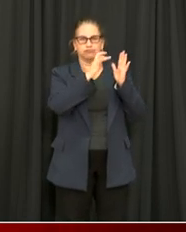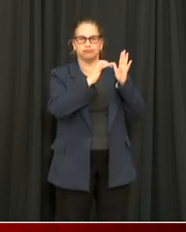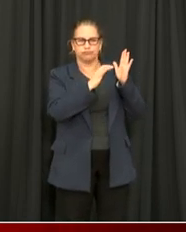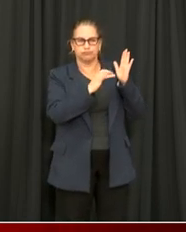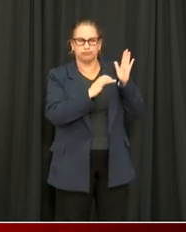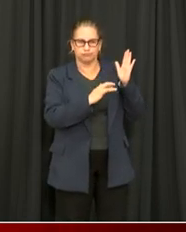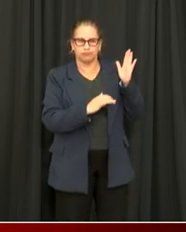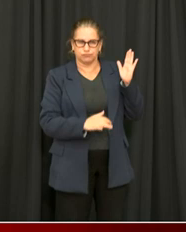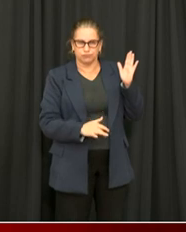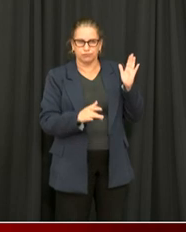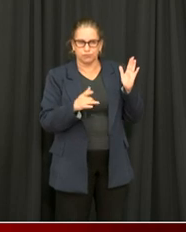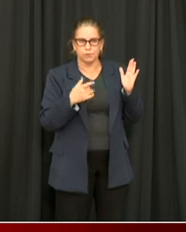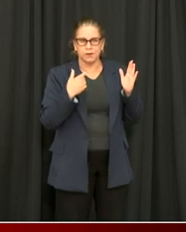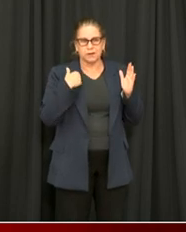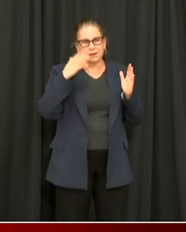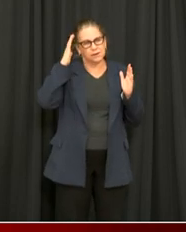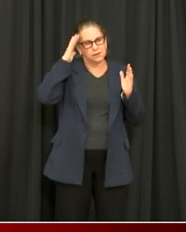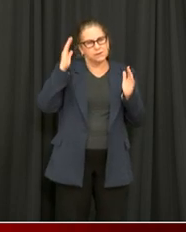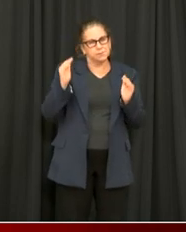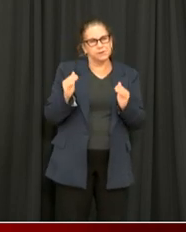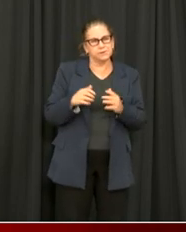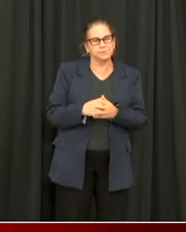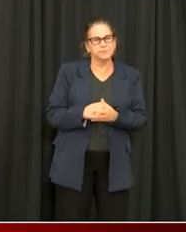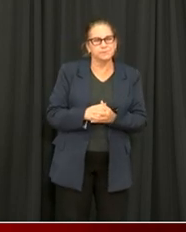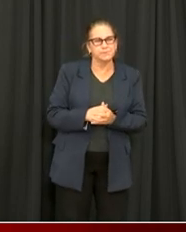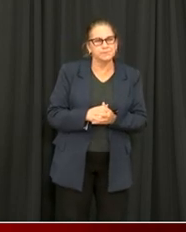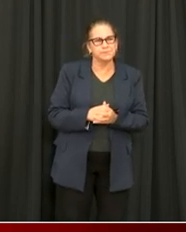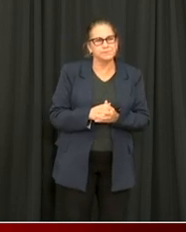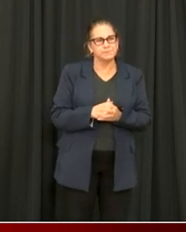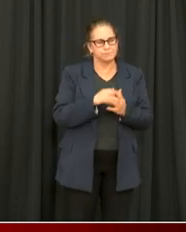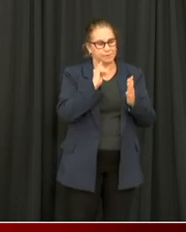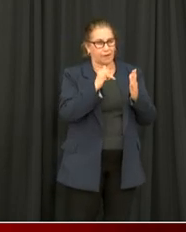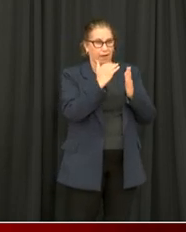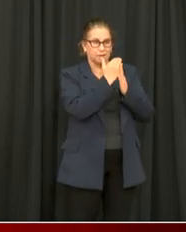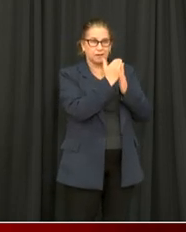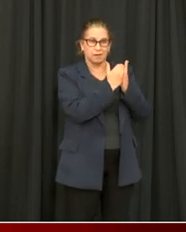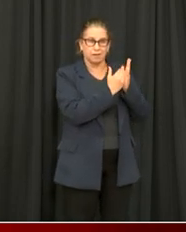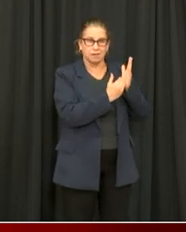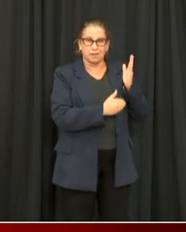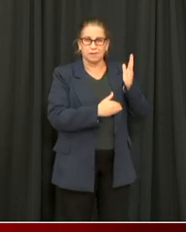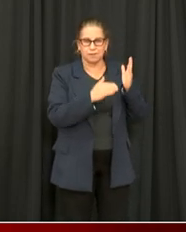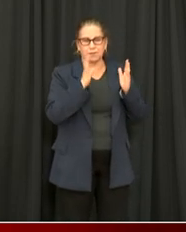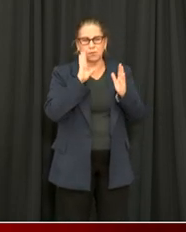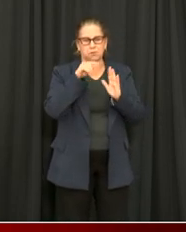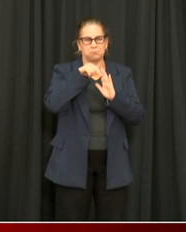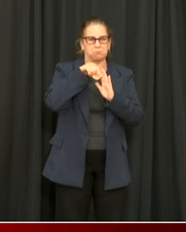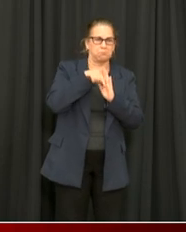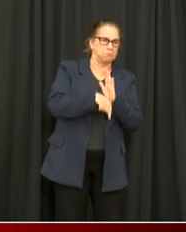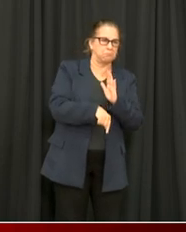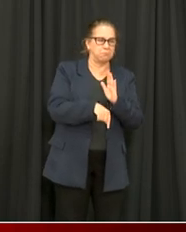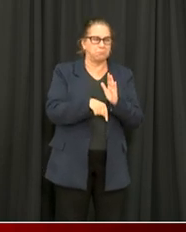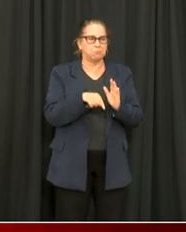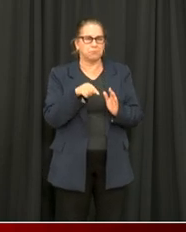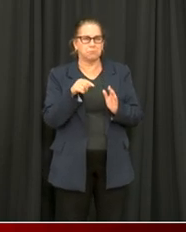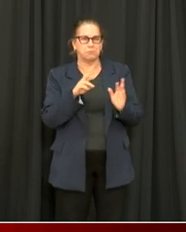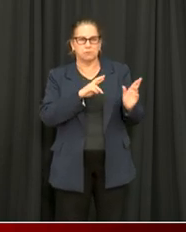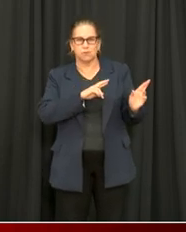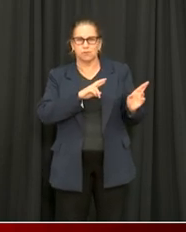We expect to be able to have a plan to discuss with the public by mid to late